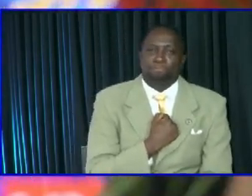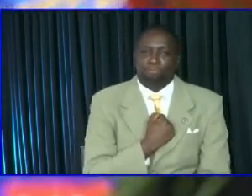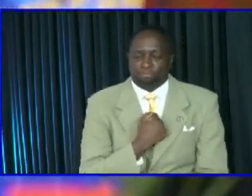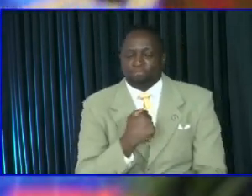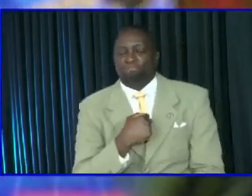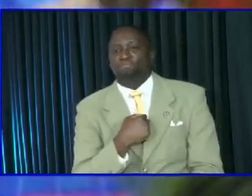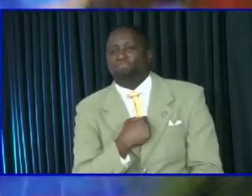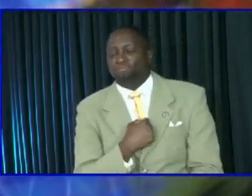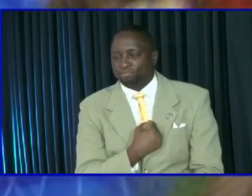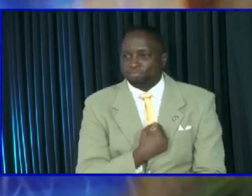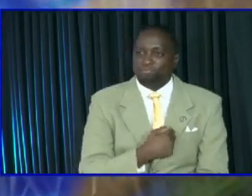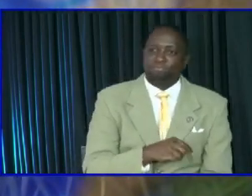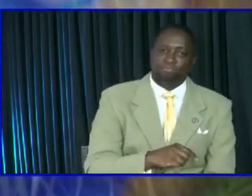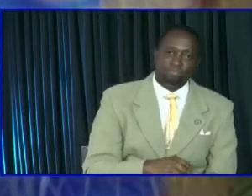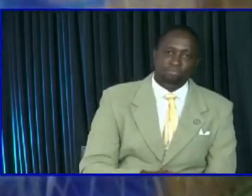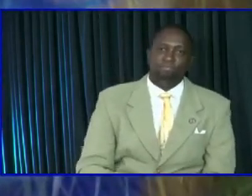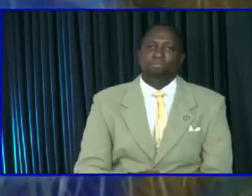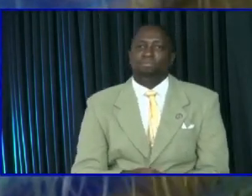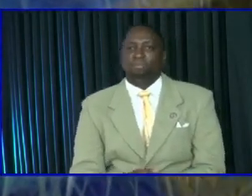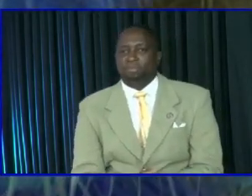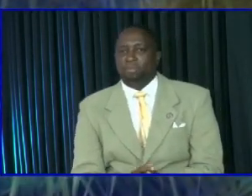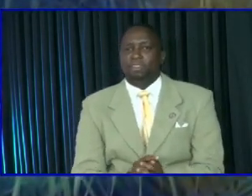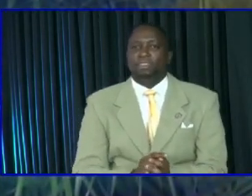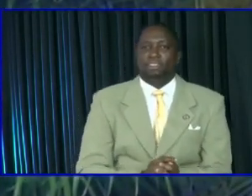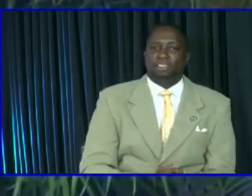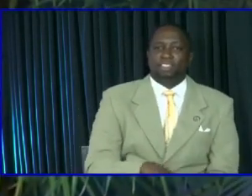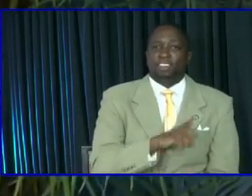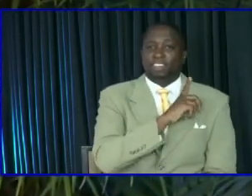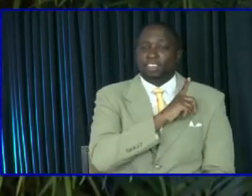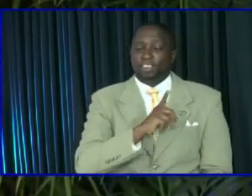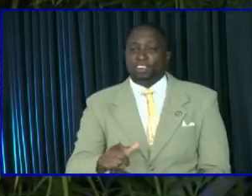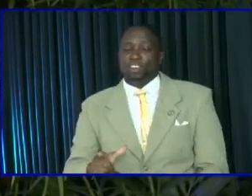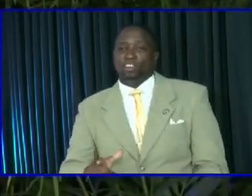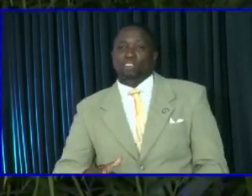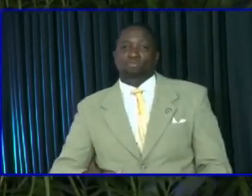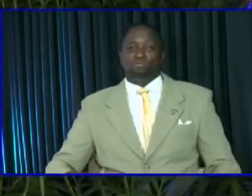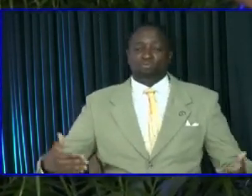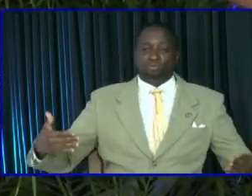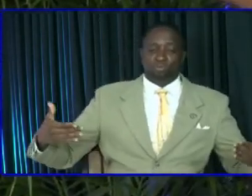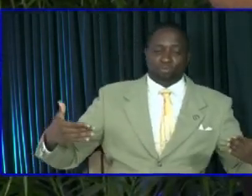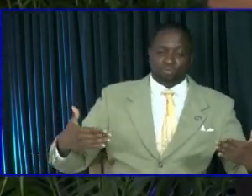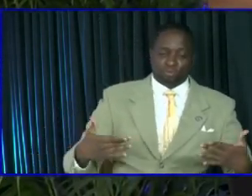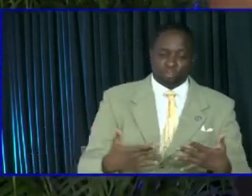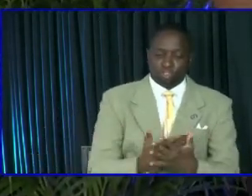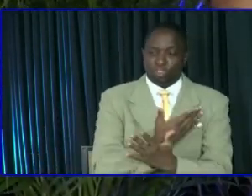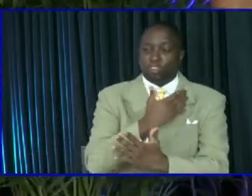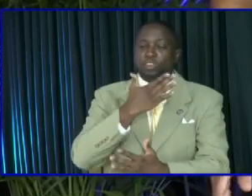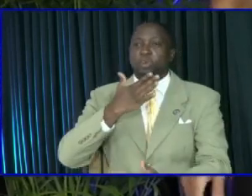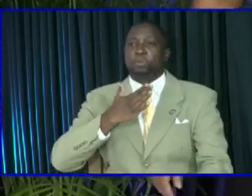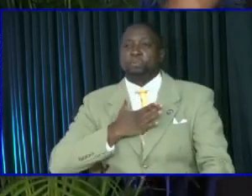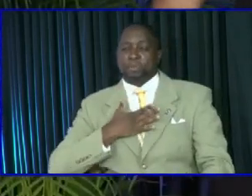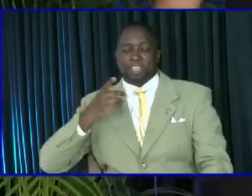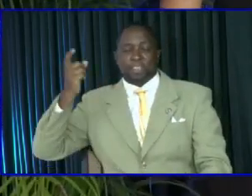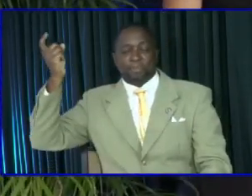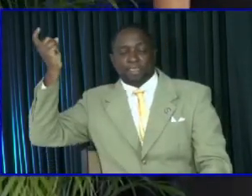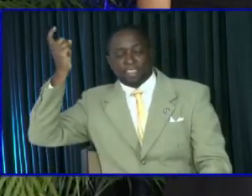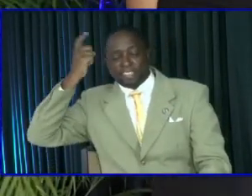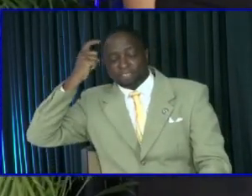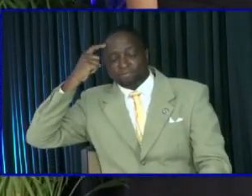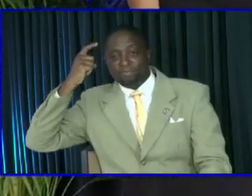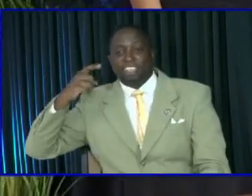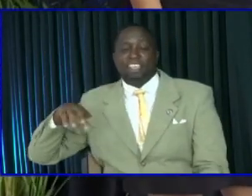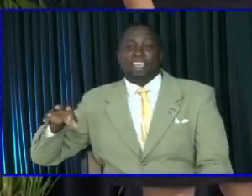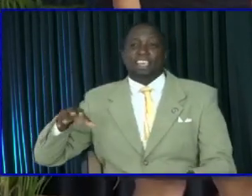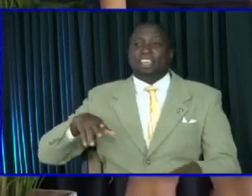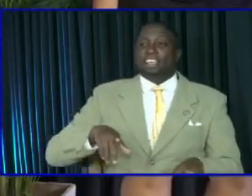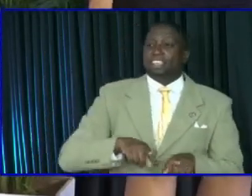Lord, Lord, renew. Lord, renew my mind as your